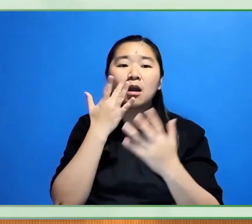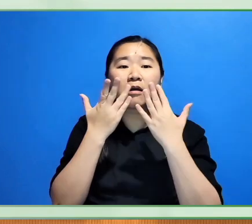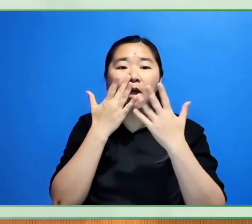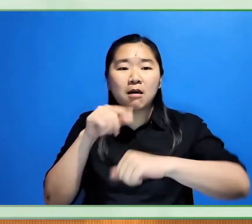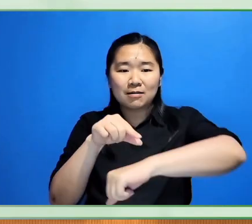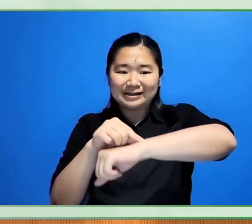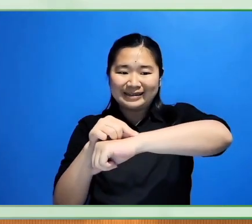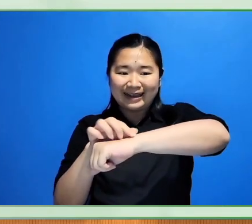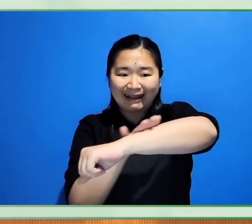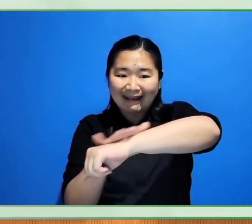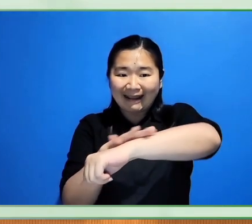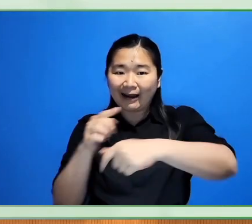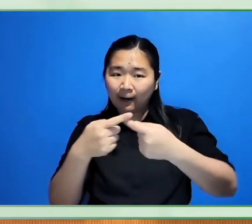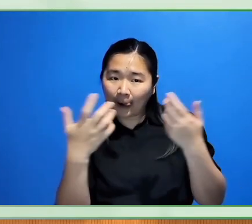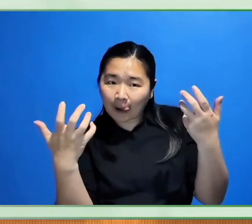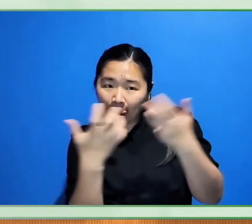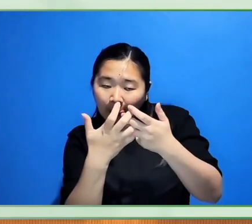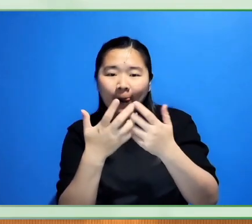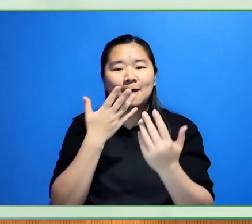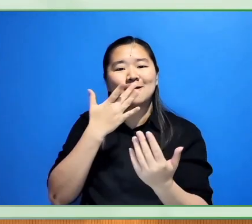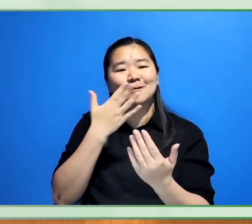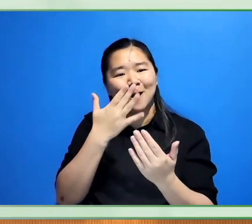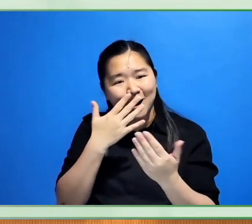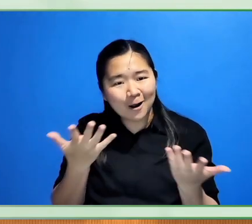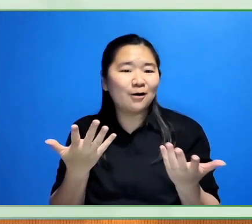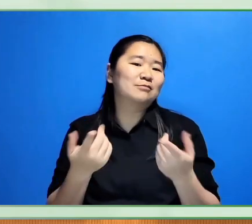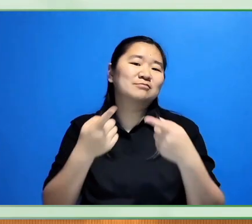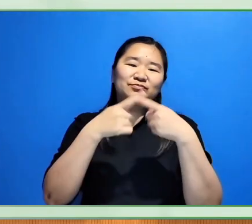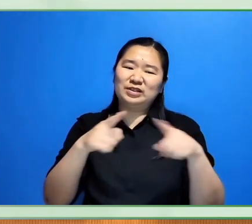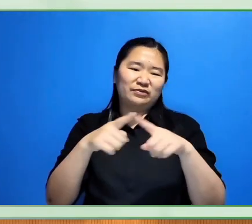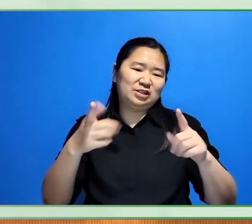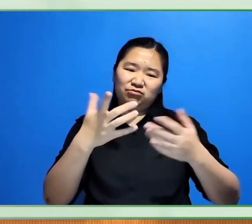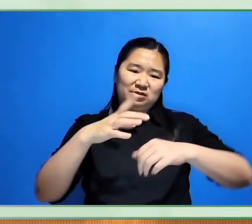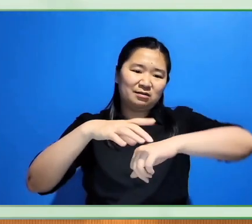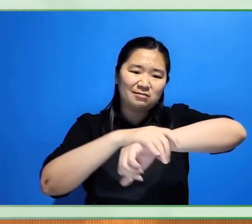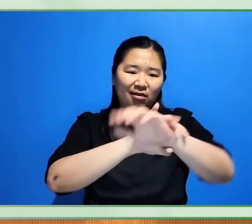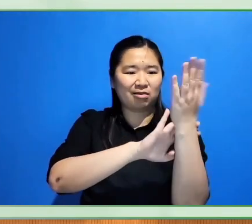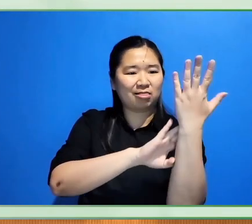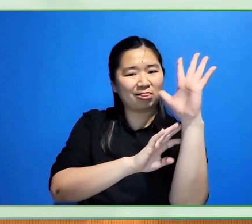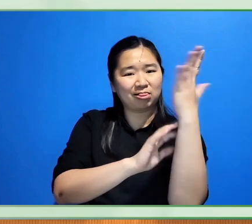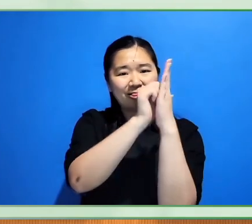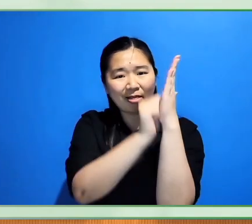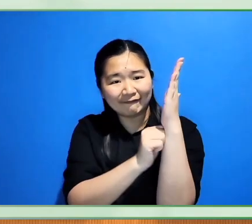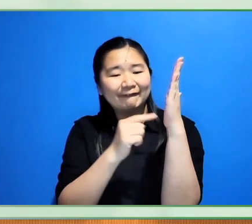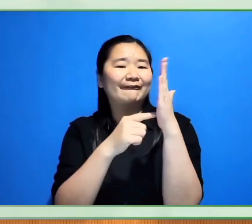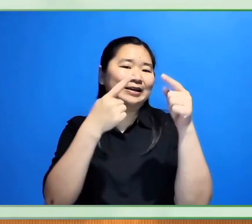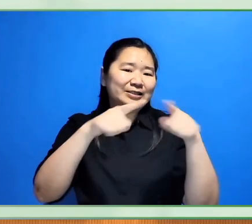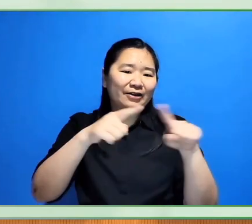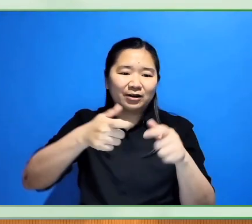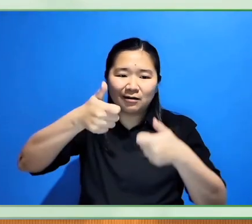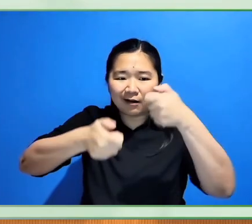afraid, opening or closing involuntarily. It has rotative wrist. It has a strong